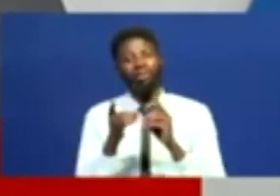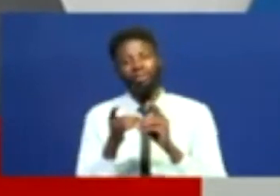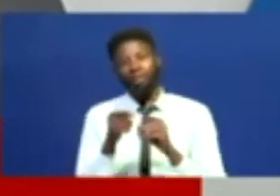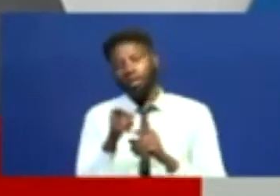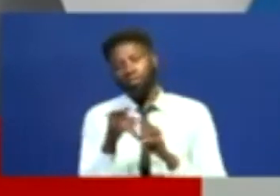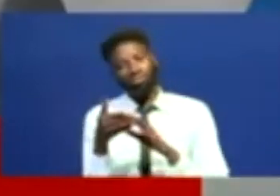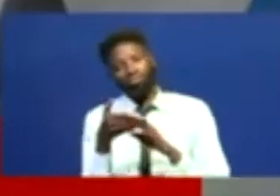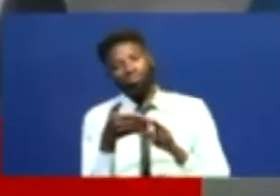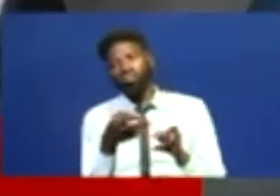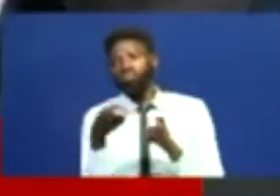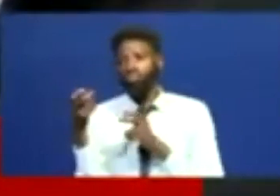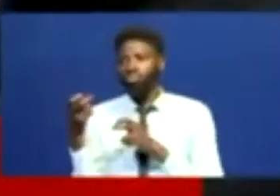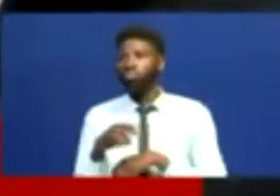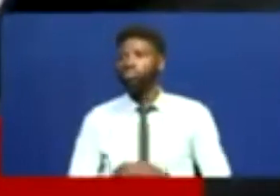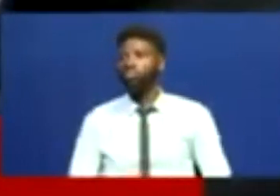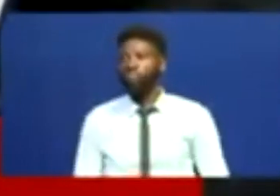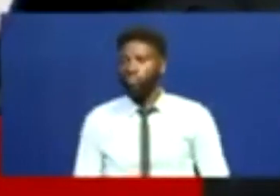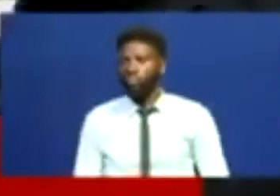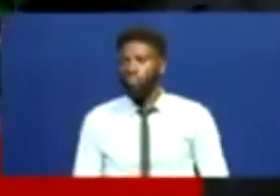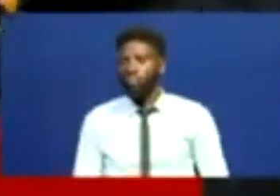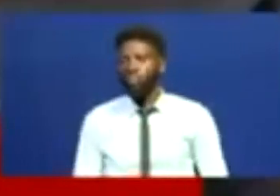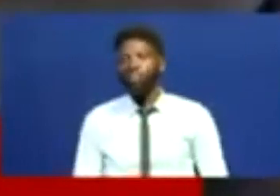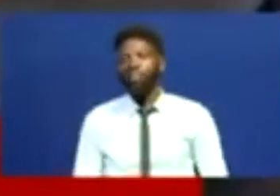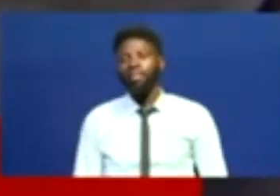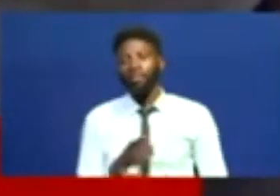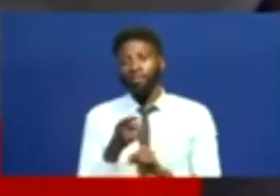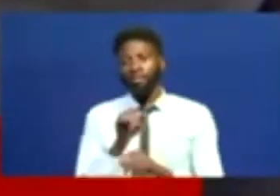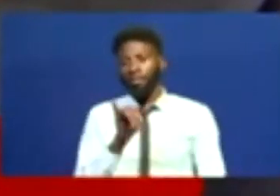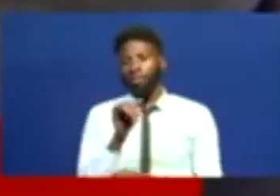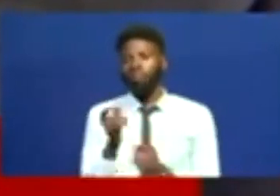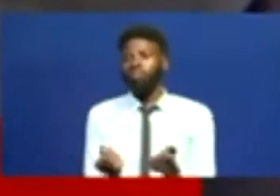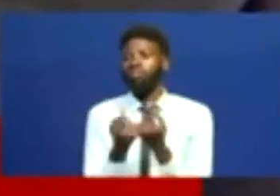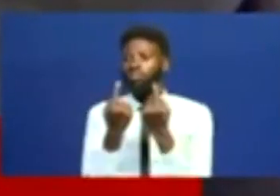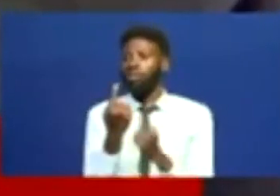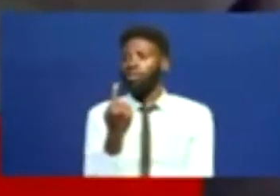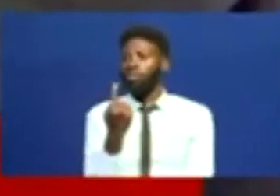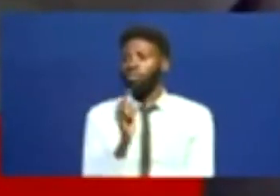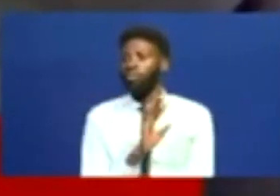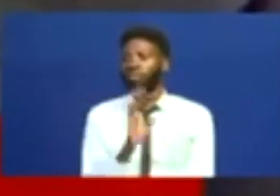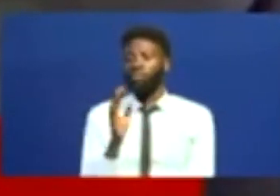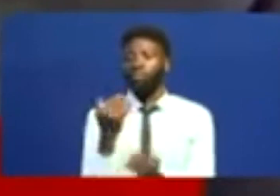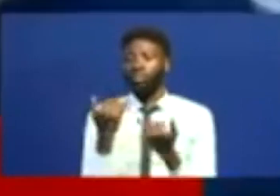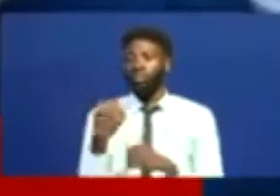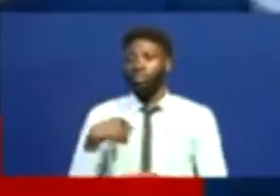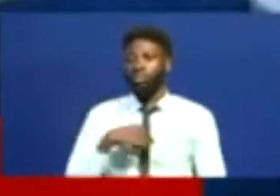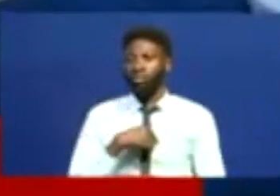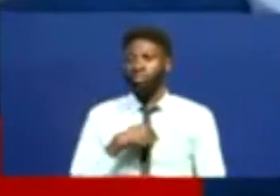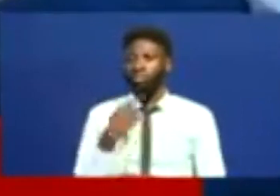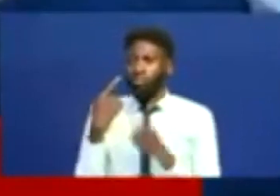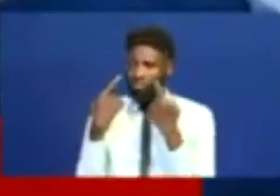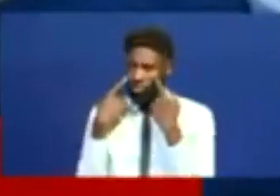speak. But from that incident alone, and in fact, from where we sit,